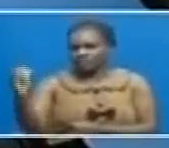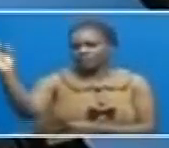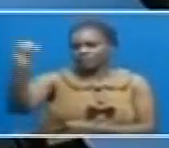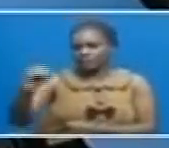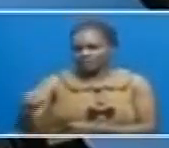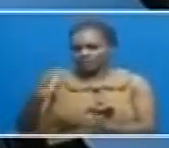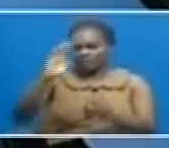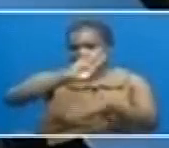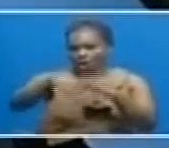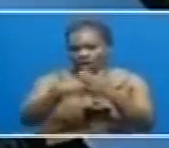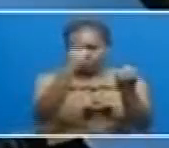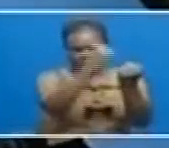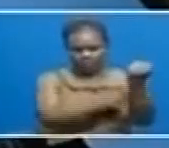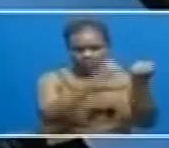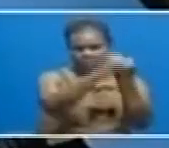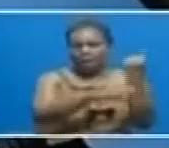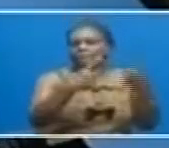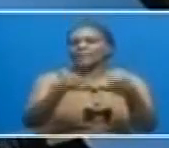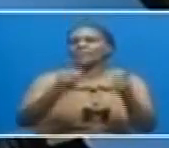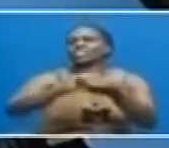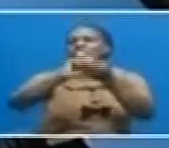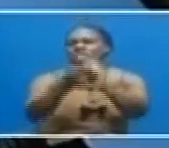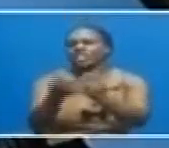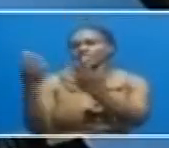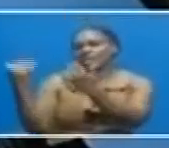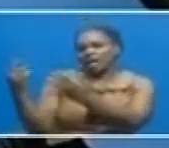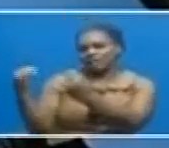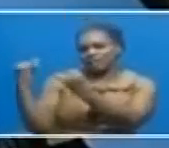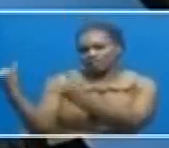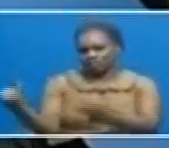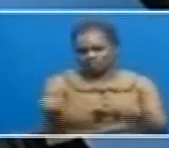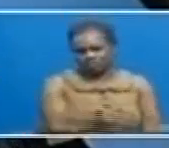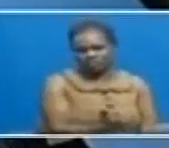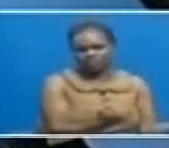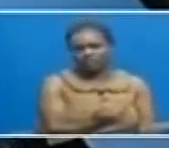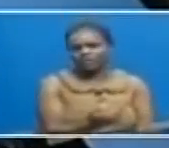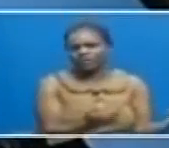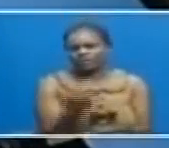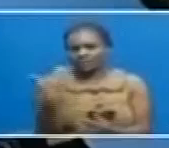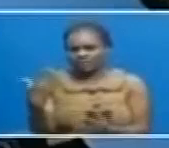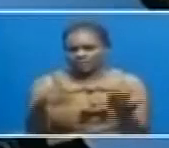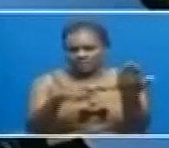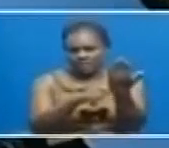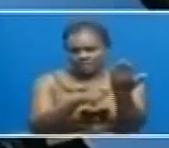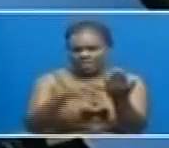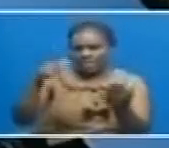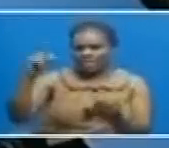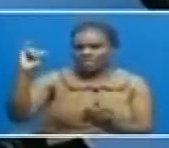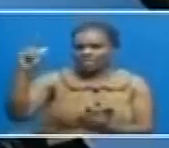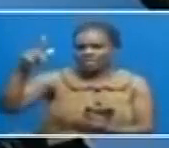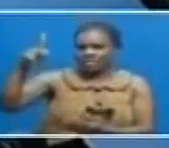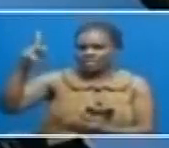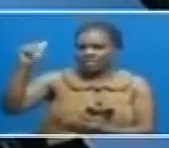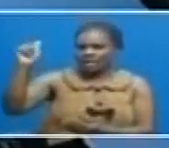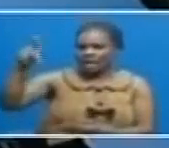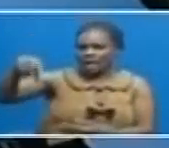all harvests. But things are set to change with the introduction of a portable metallic silo dubbed Kikapu. The silo will